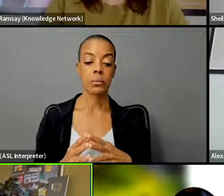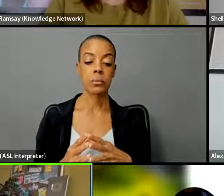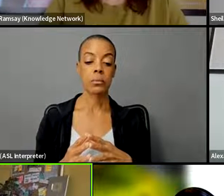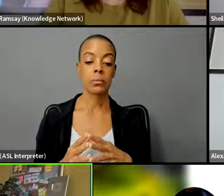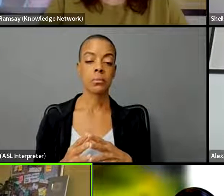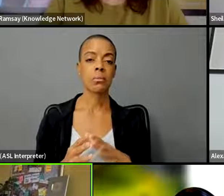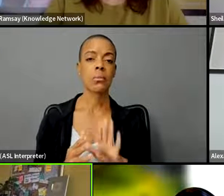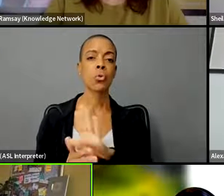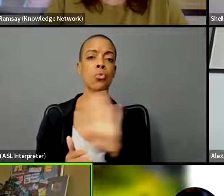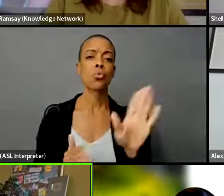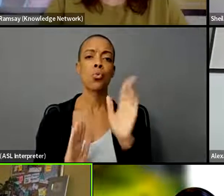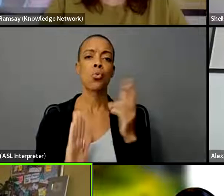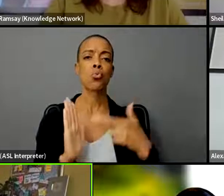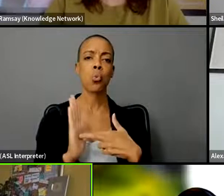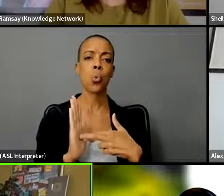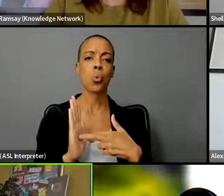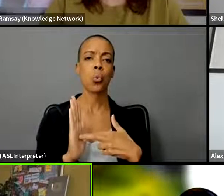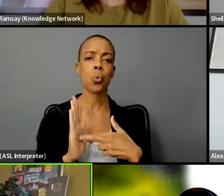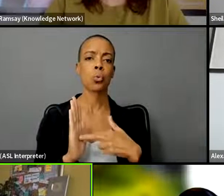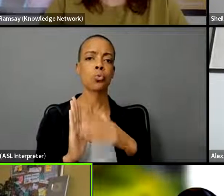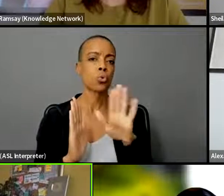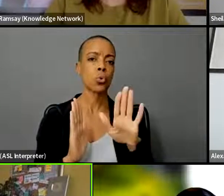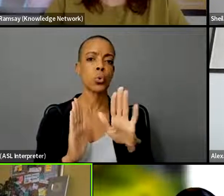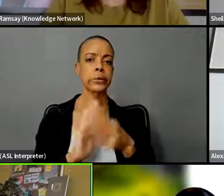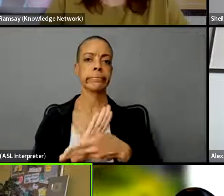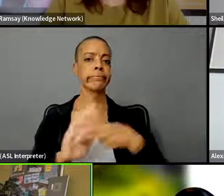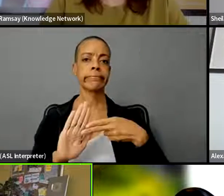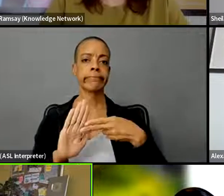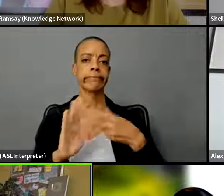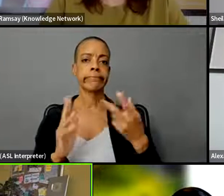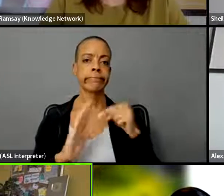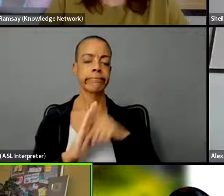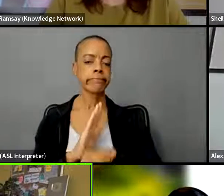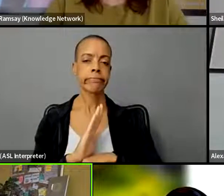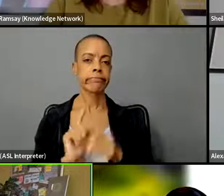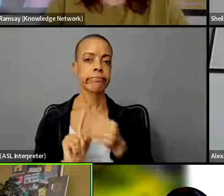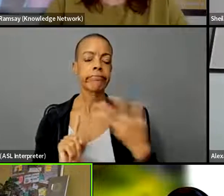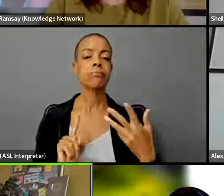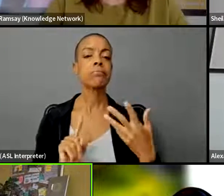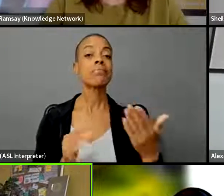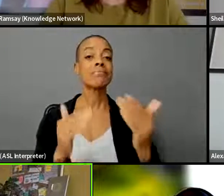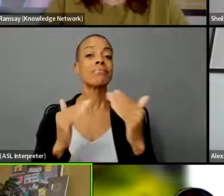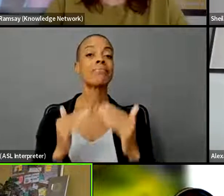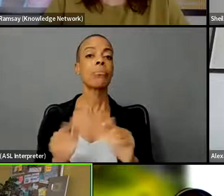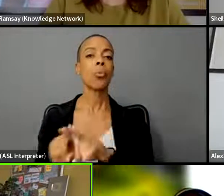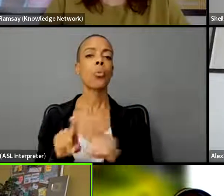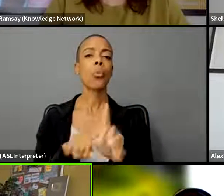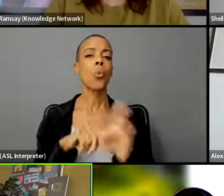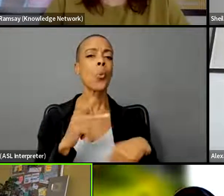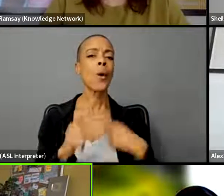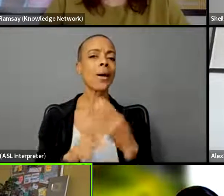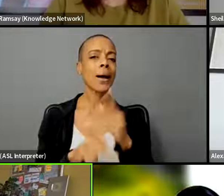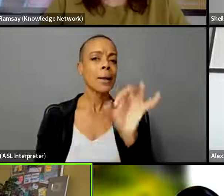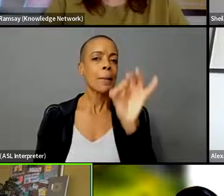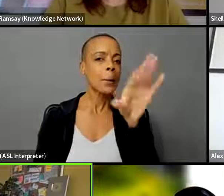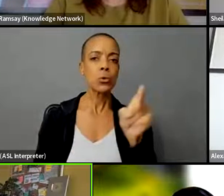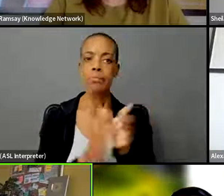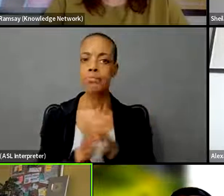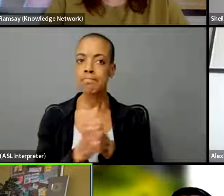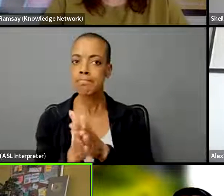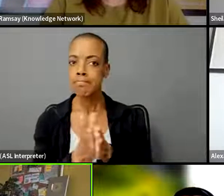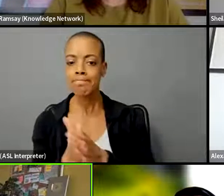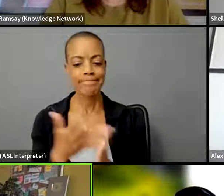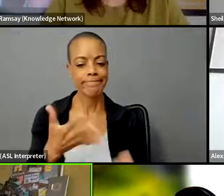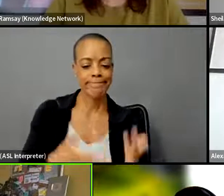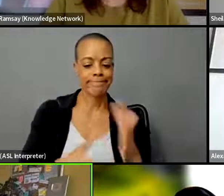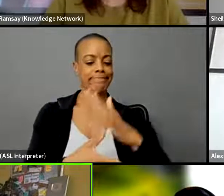you have at your network. And then, of course, the types of pitches you're looking for, the content ideas that, you're prioritizing right now, and